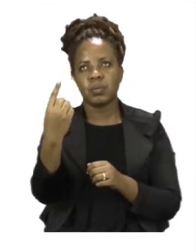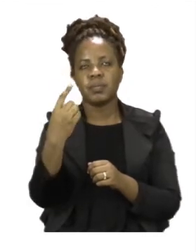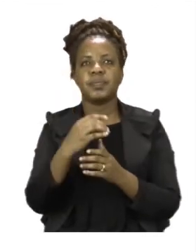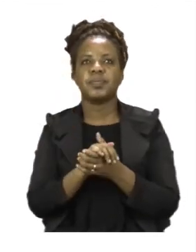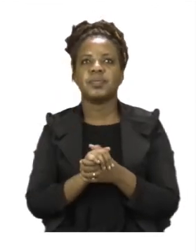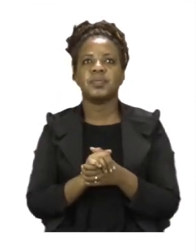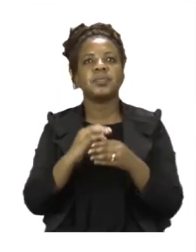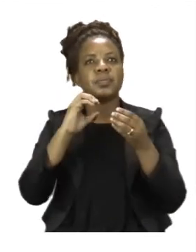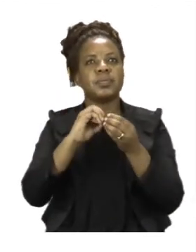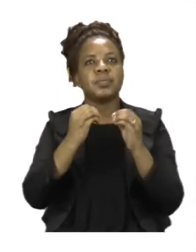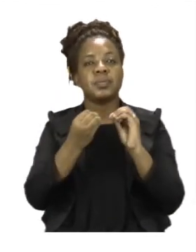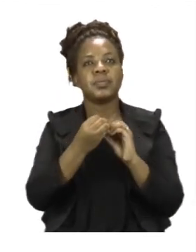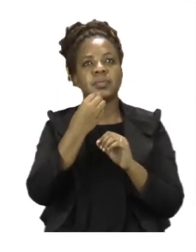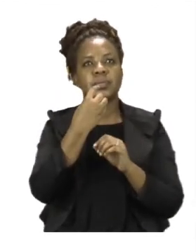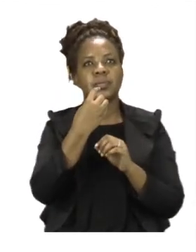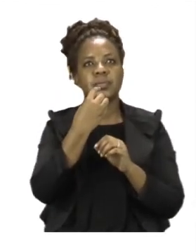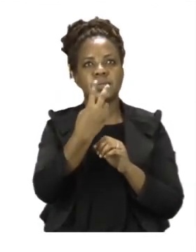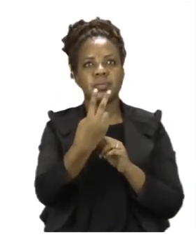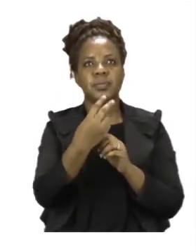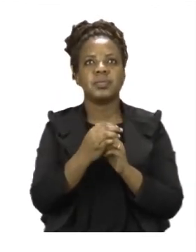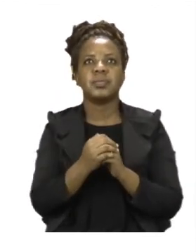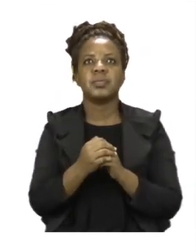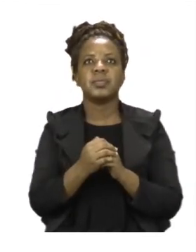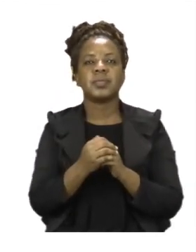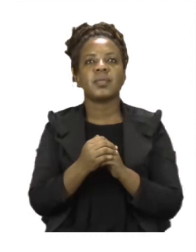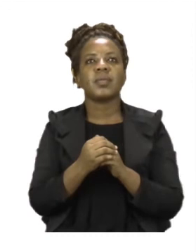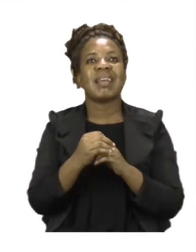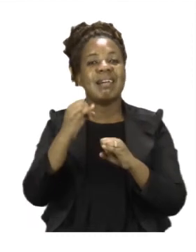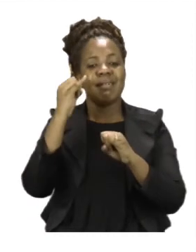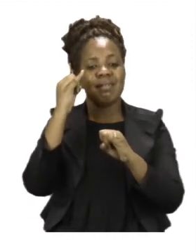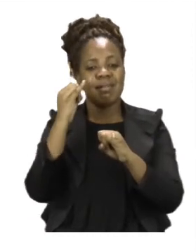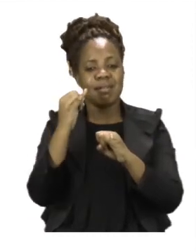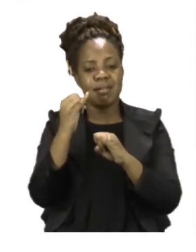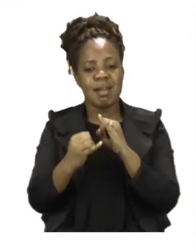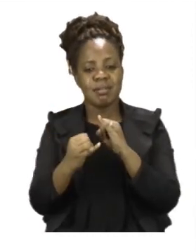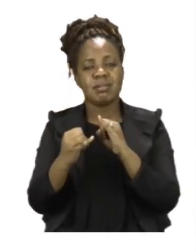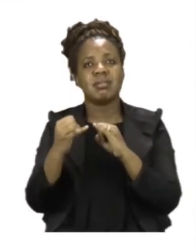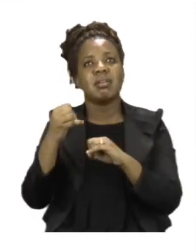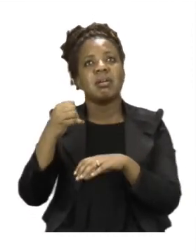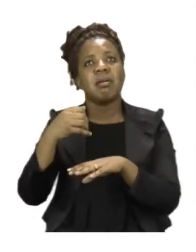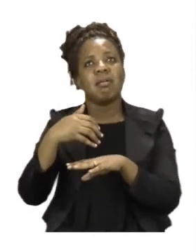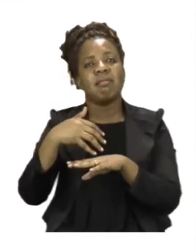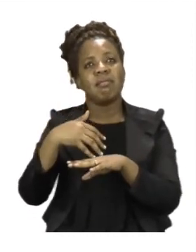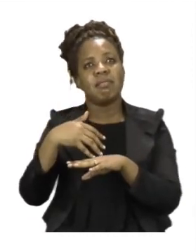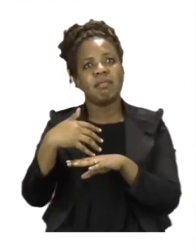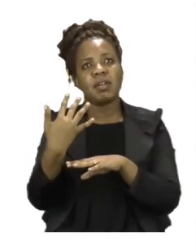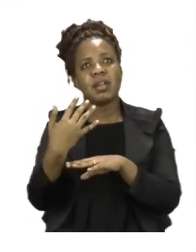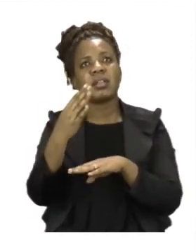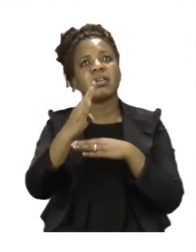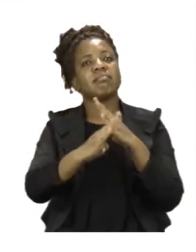Now, number 2 says, write the date of the last Friday. So we need to go